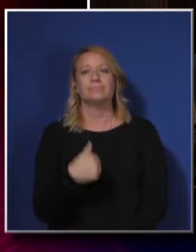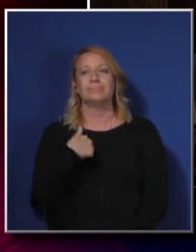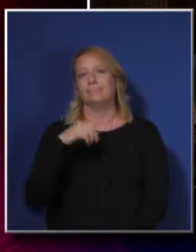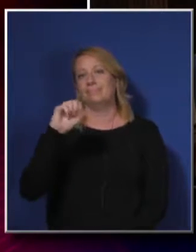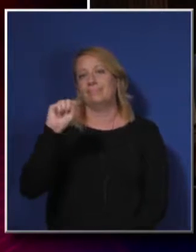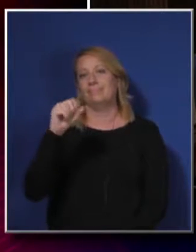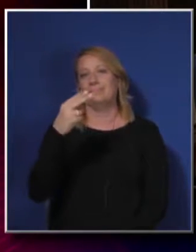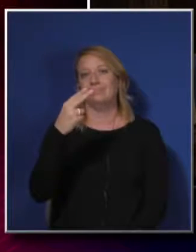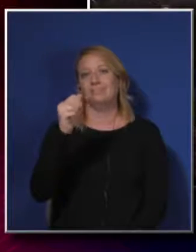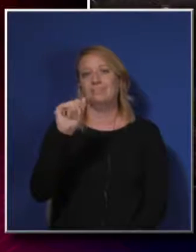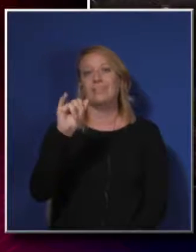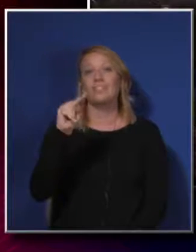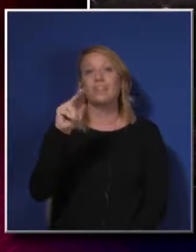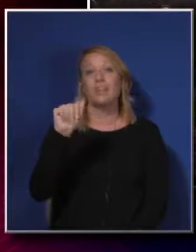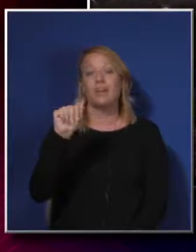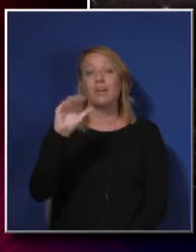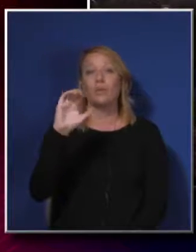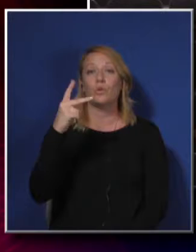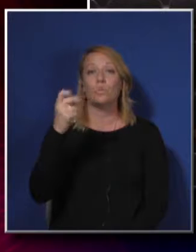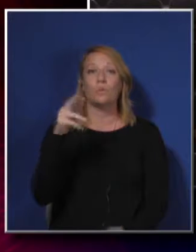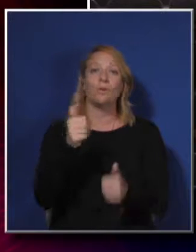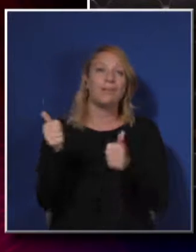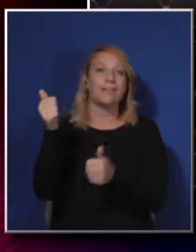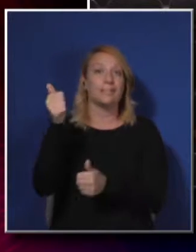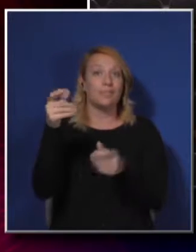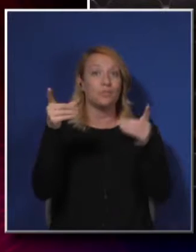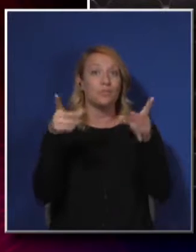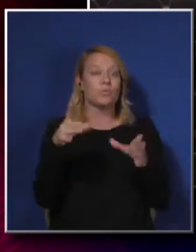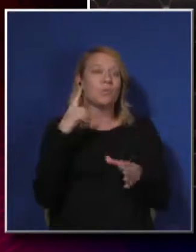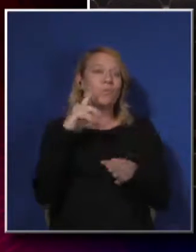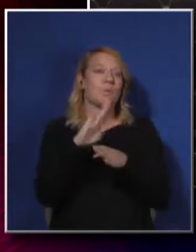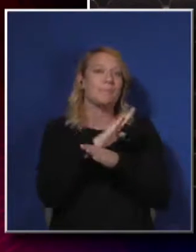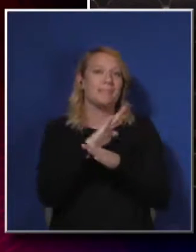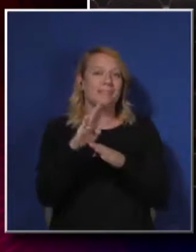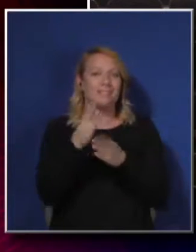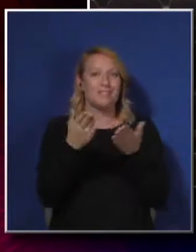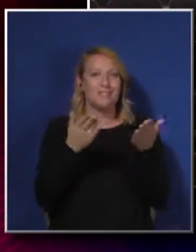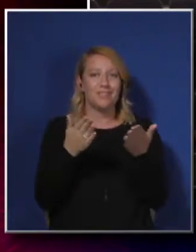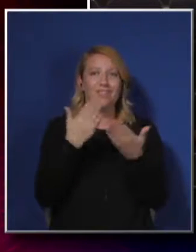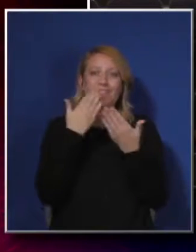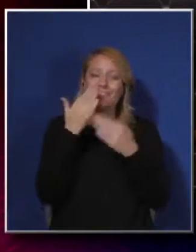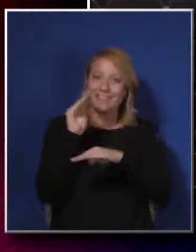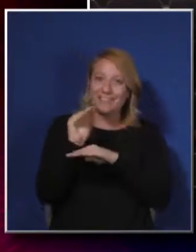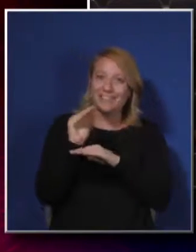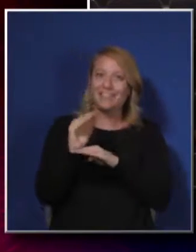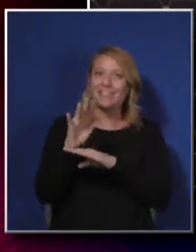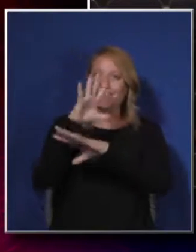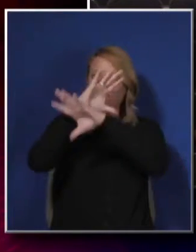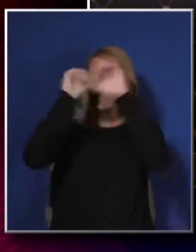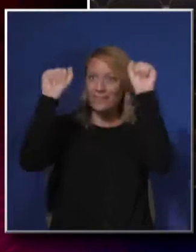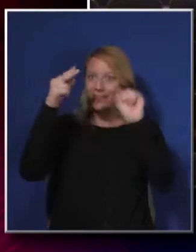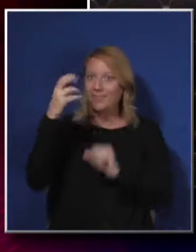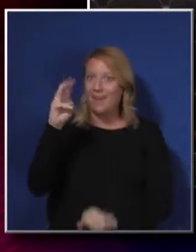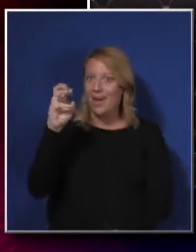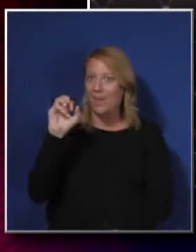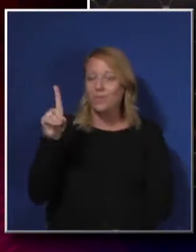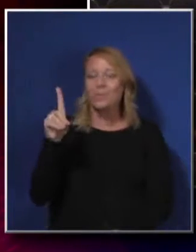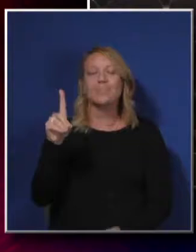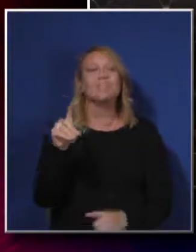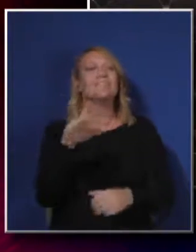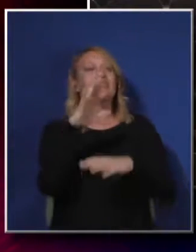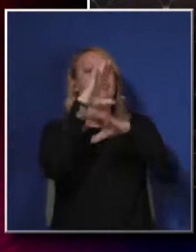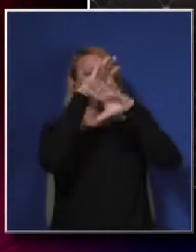Shayna Cooper, Executive Director of Business Services. Good evening, Board President Howard, Superintendent Reichman,